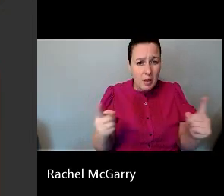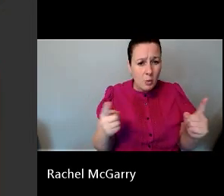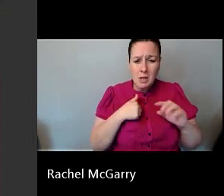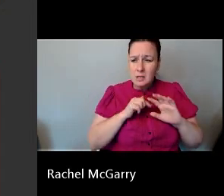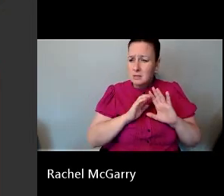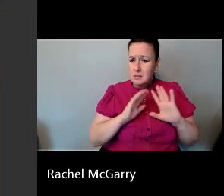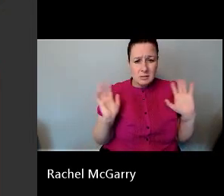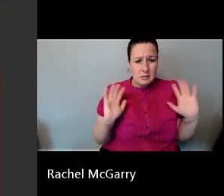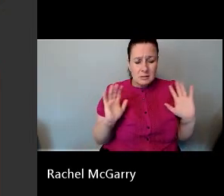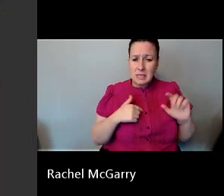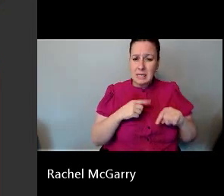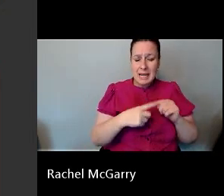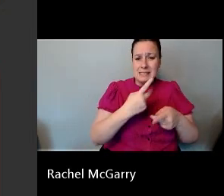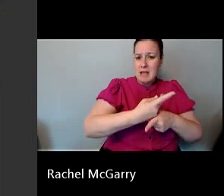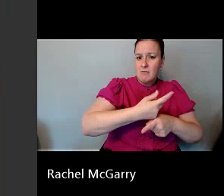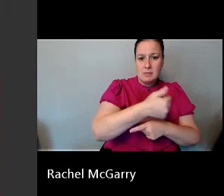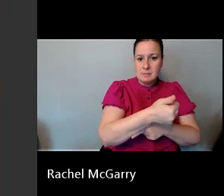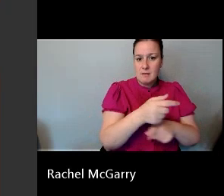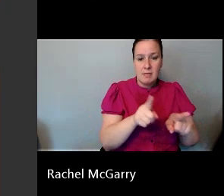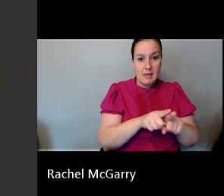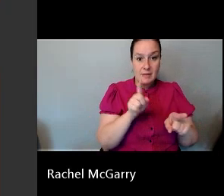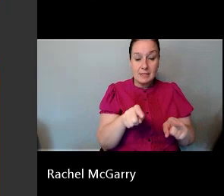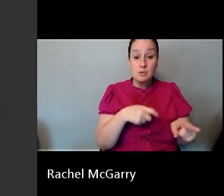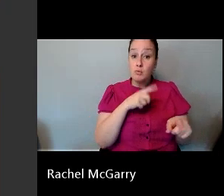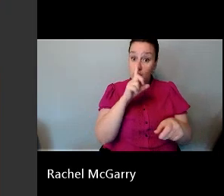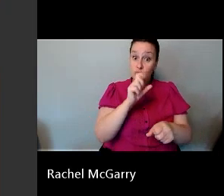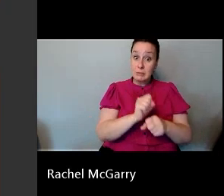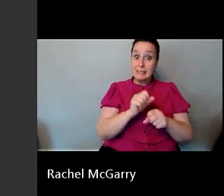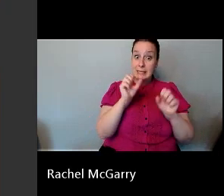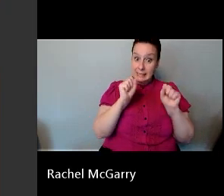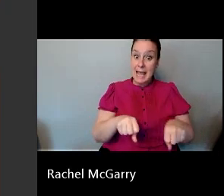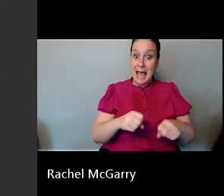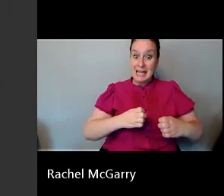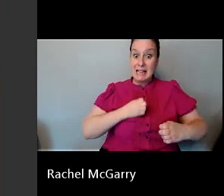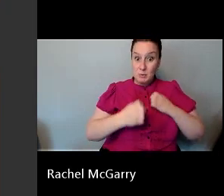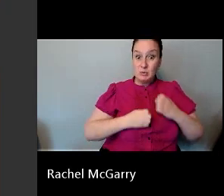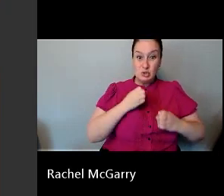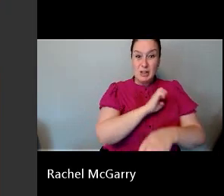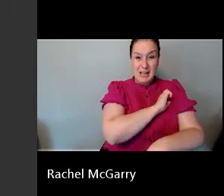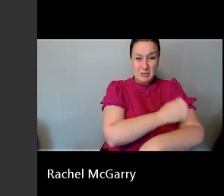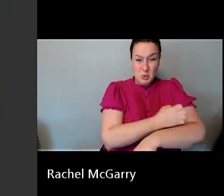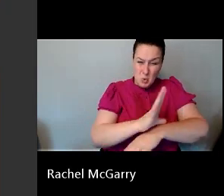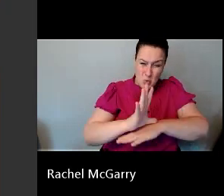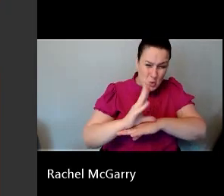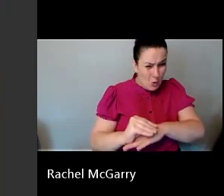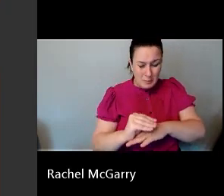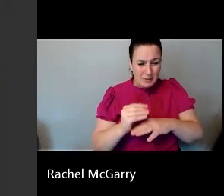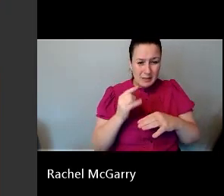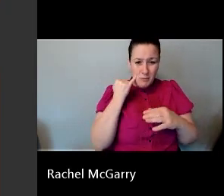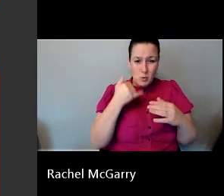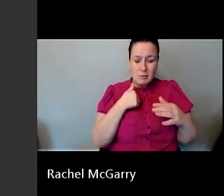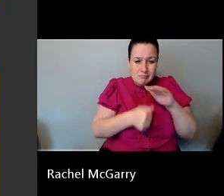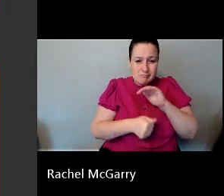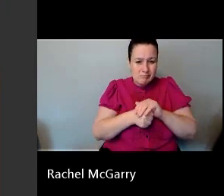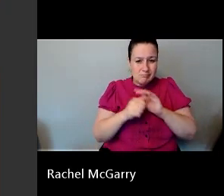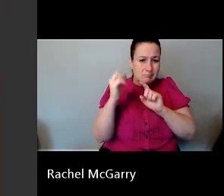themselves in the way they need to. So it can really take a lot of emotional energy to hide that disability.